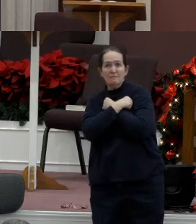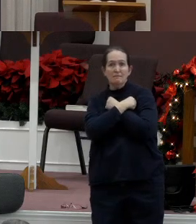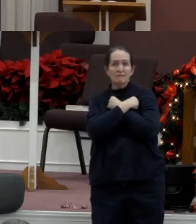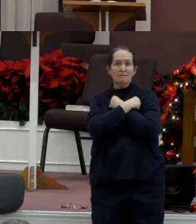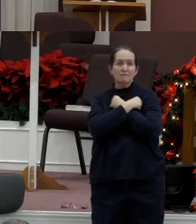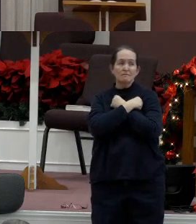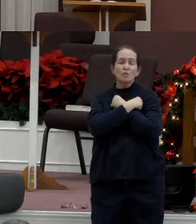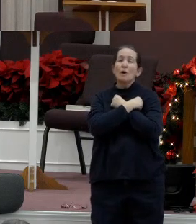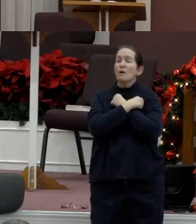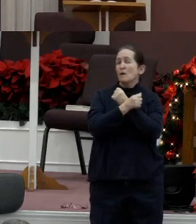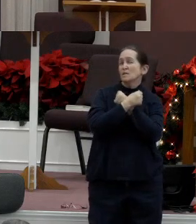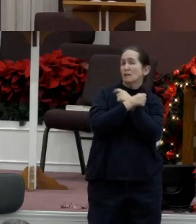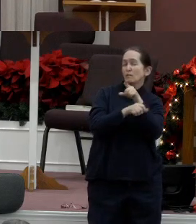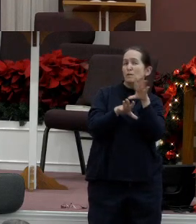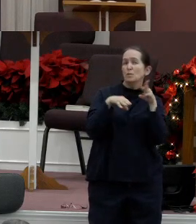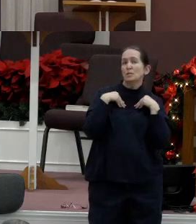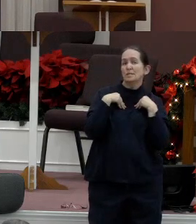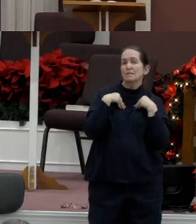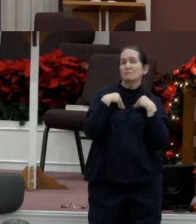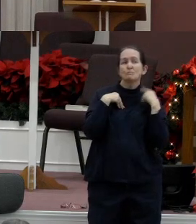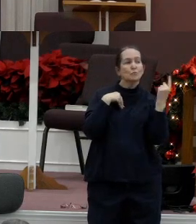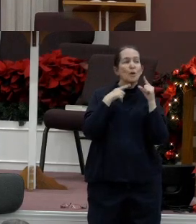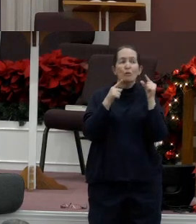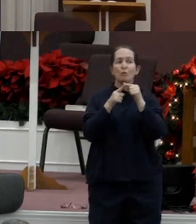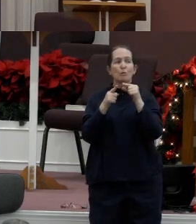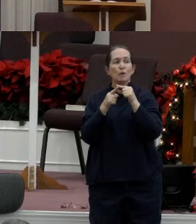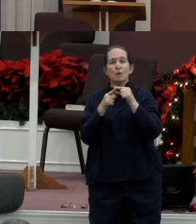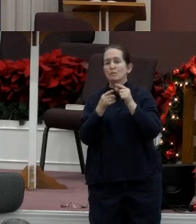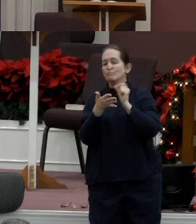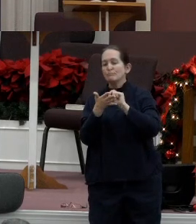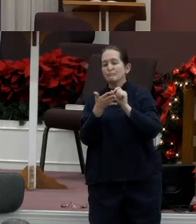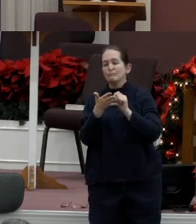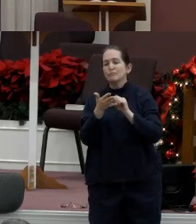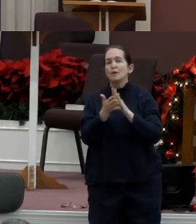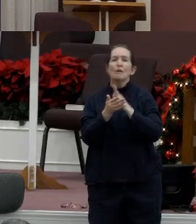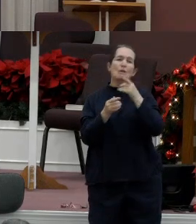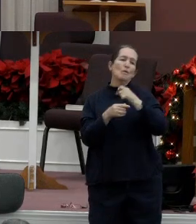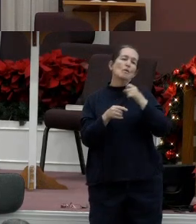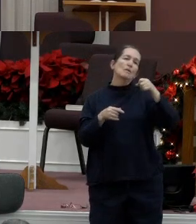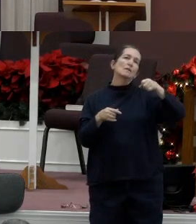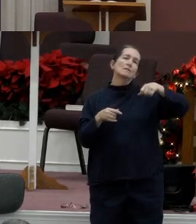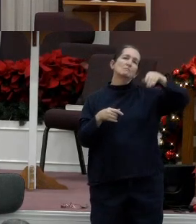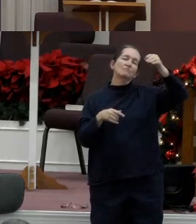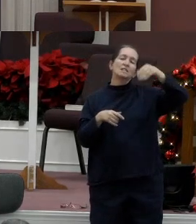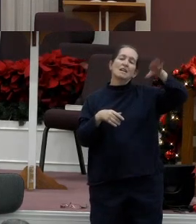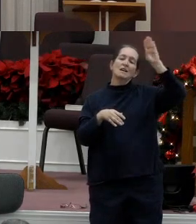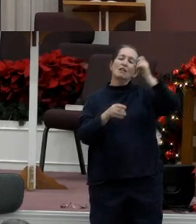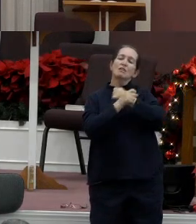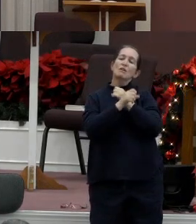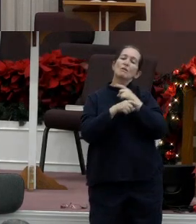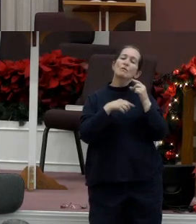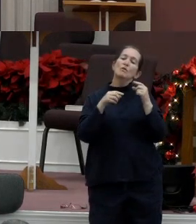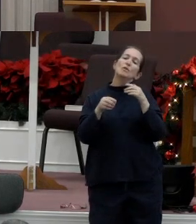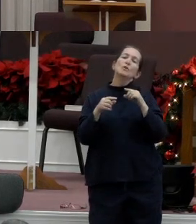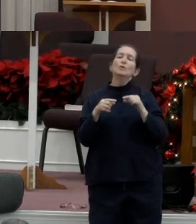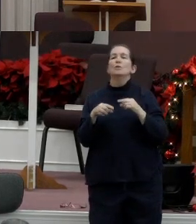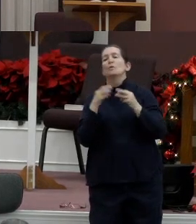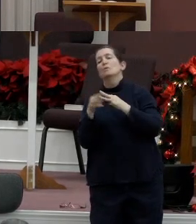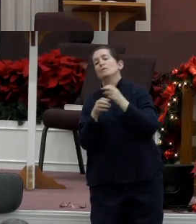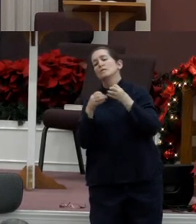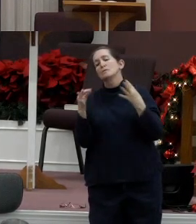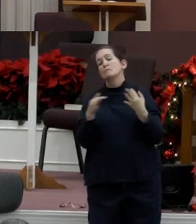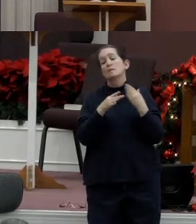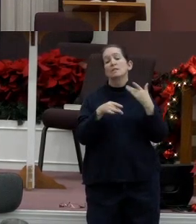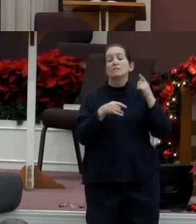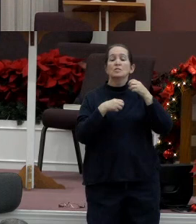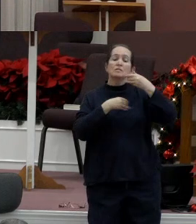Or is the love that you receive just the words on the page, that for God so loved the world that he gave his only begotten Son, that whosoever believeth in him should not